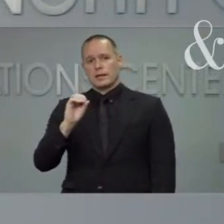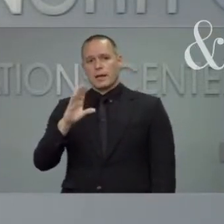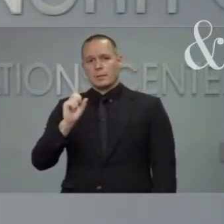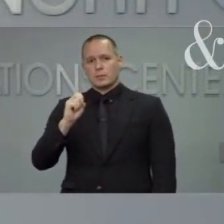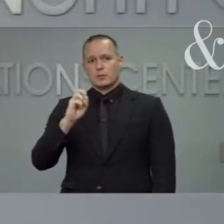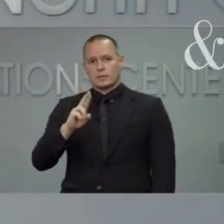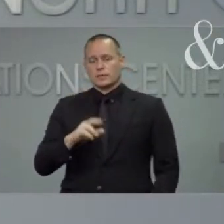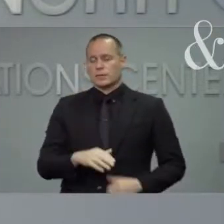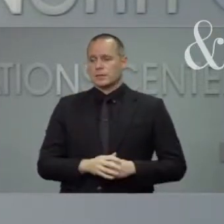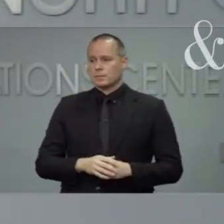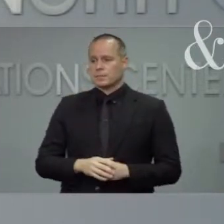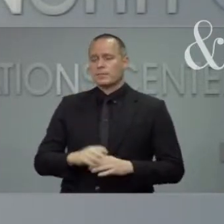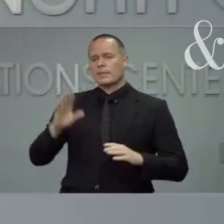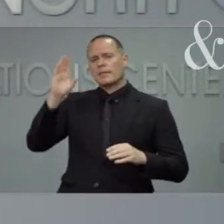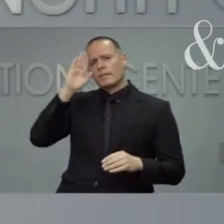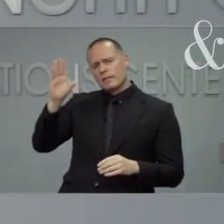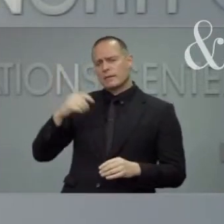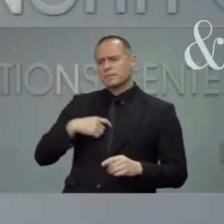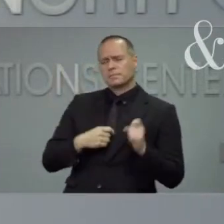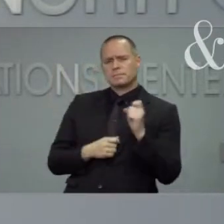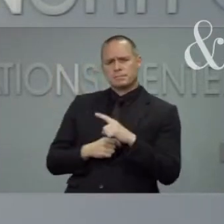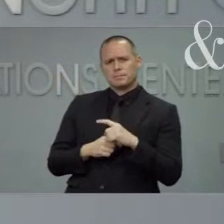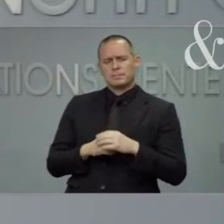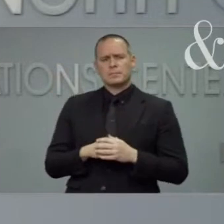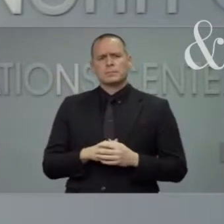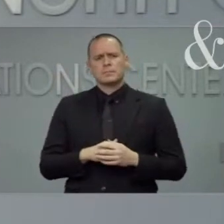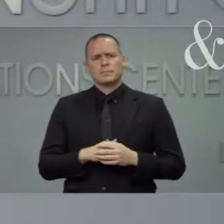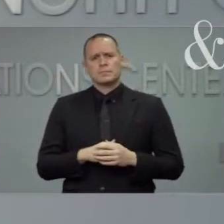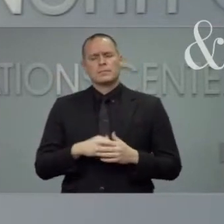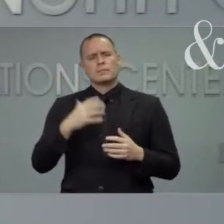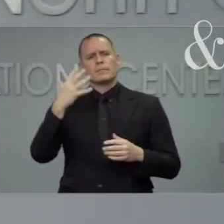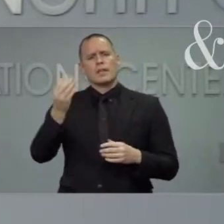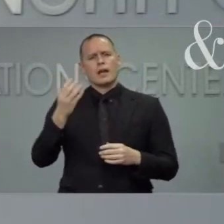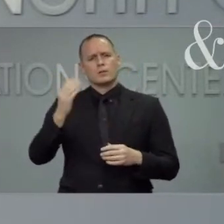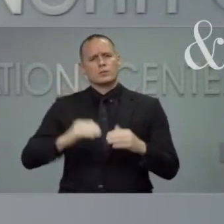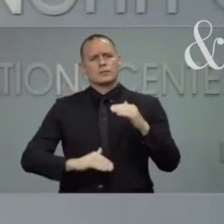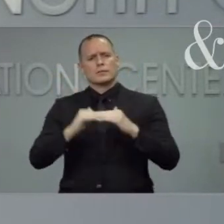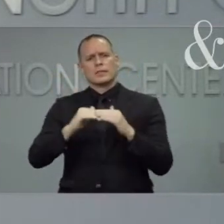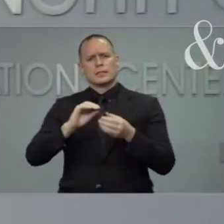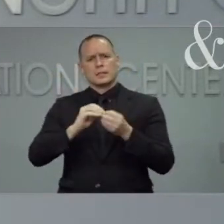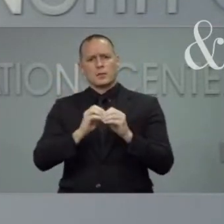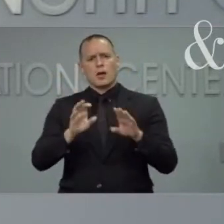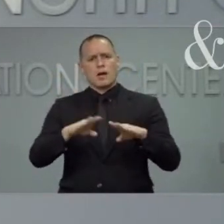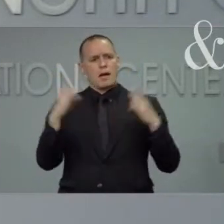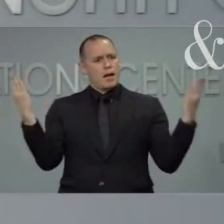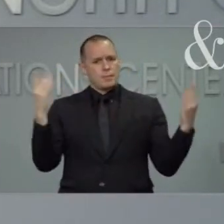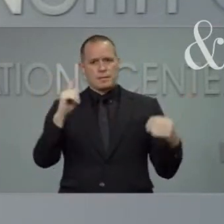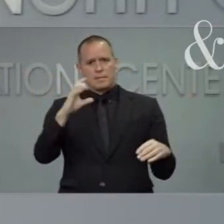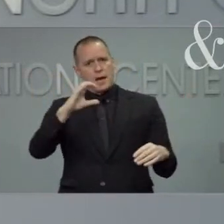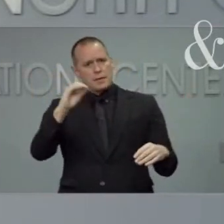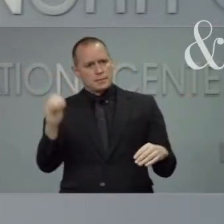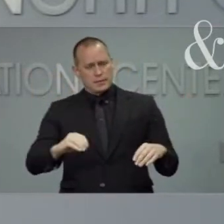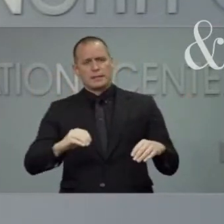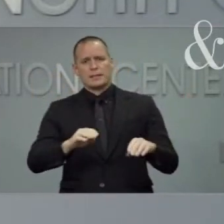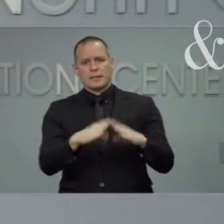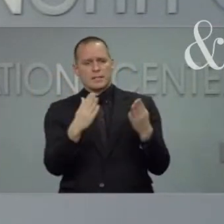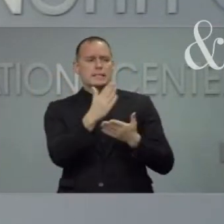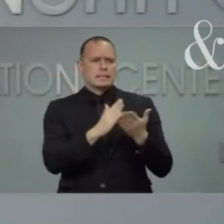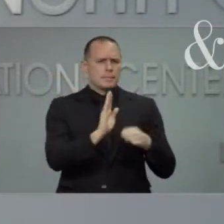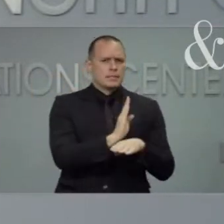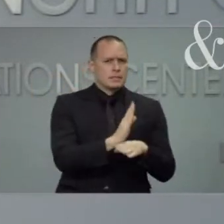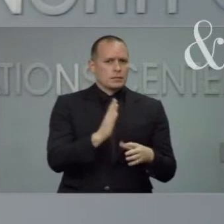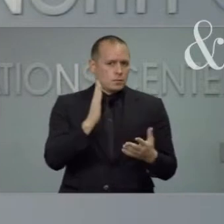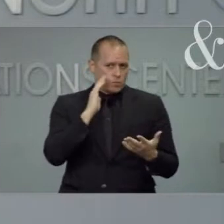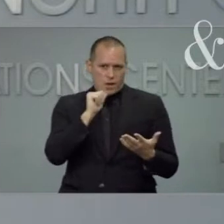Hi, Dawn Vaughn with the News and Observer. I had a question about if the outdoor cap is being removed entirely on some businesses, why not